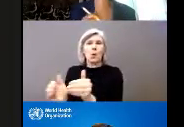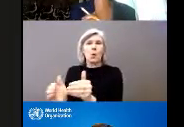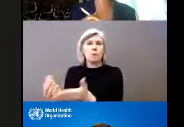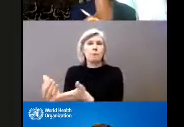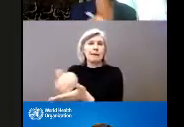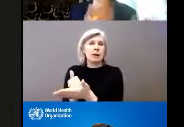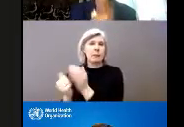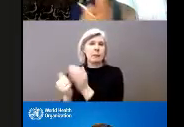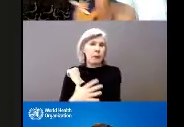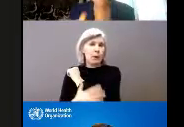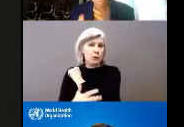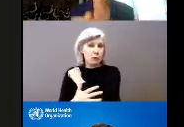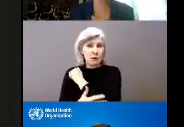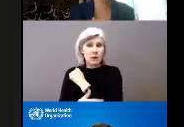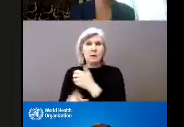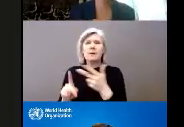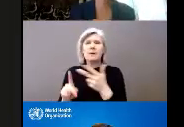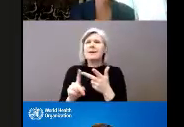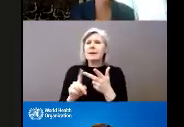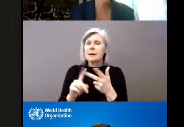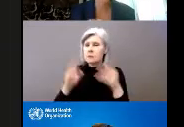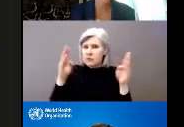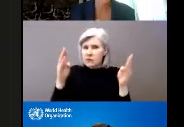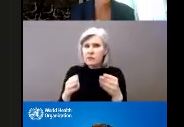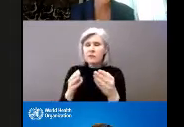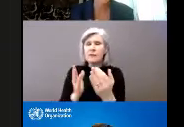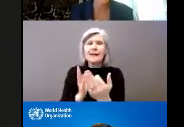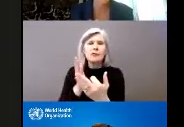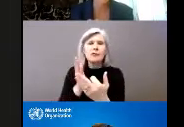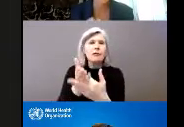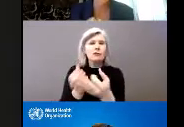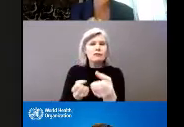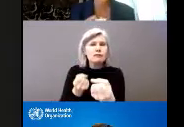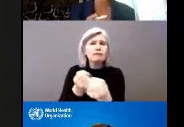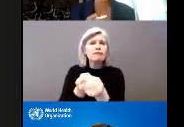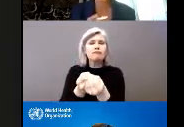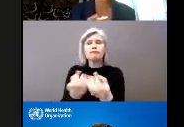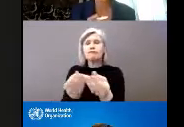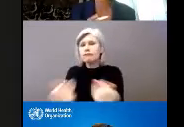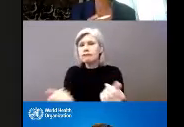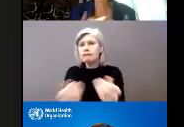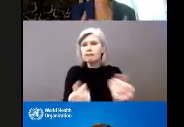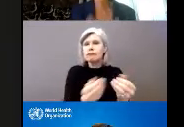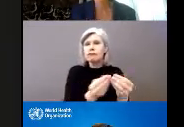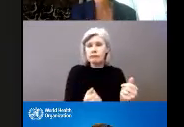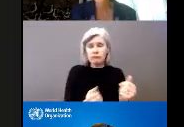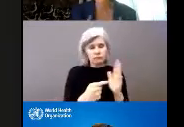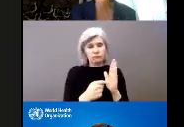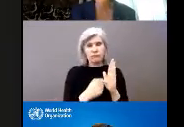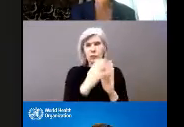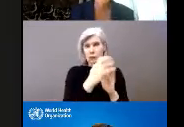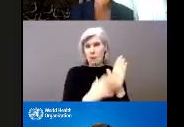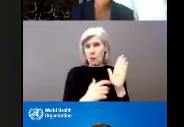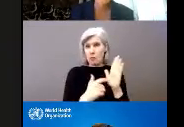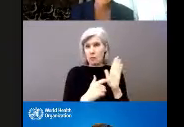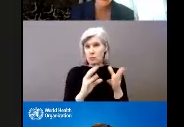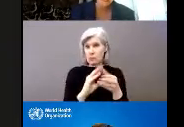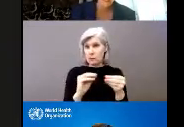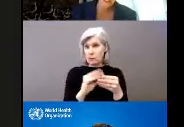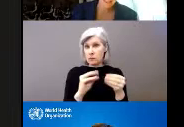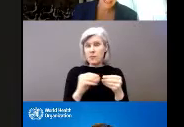interventions and other promising interventions which are outlined in the report. And we really need to build a movement to change the